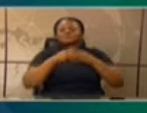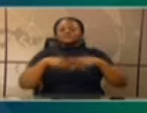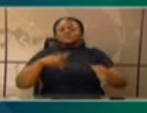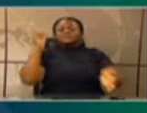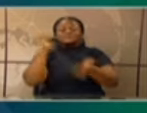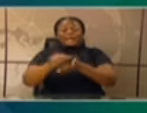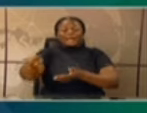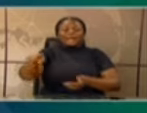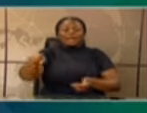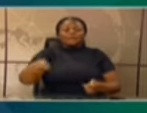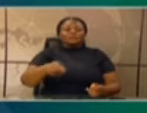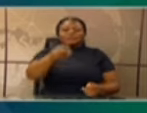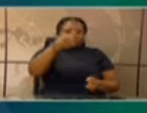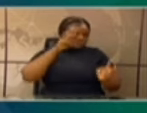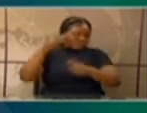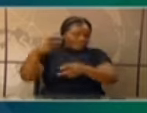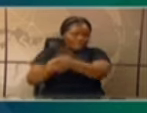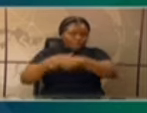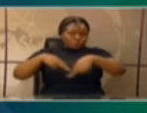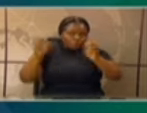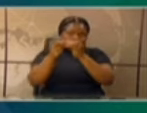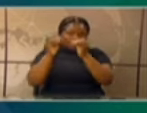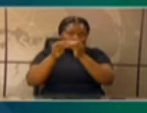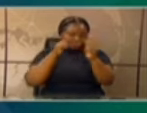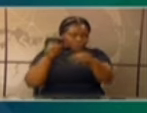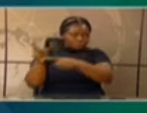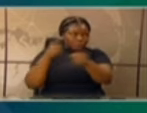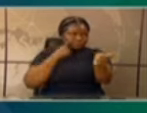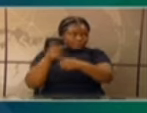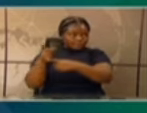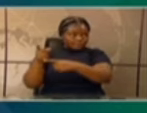Ave Shakoya Wagana. Eh?